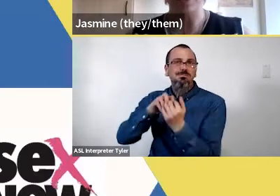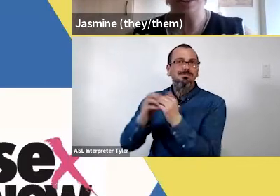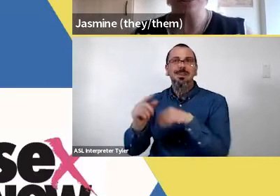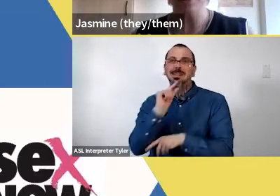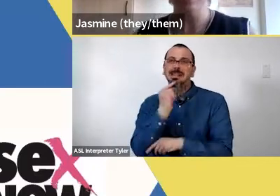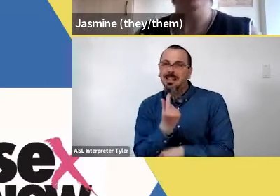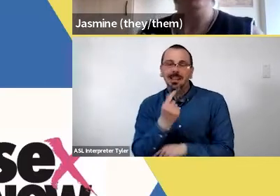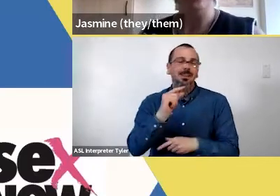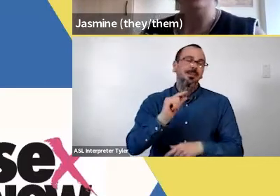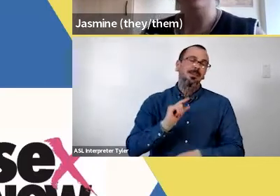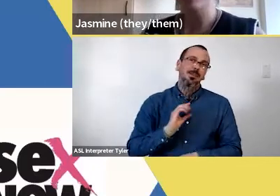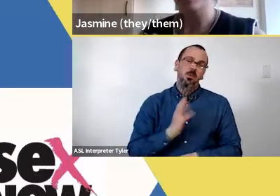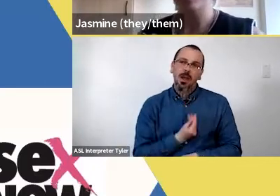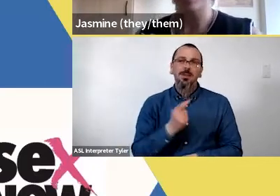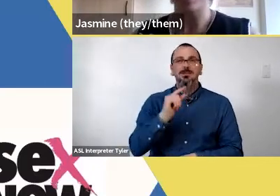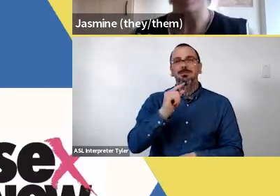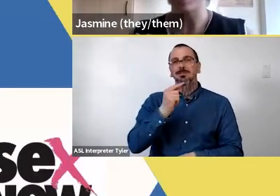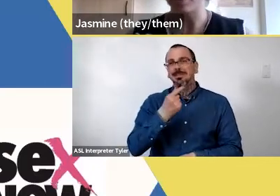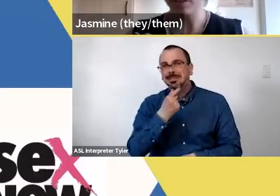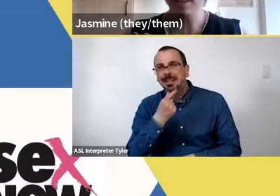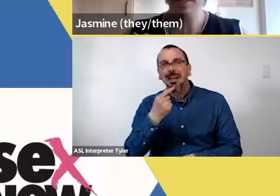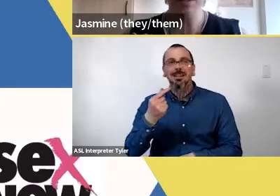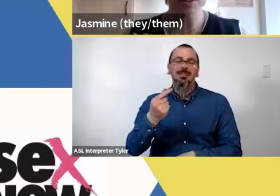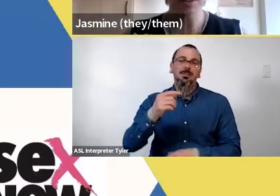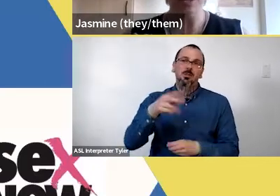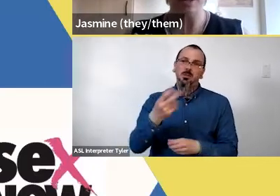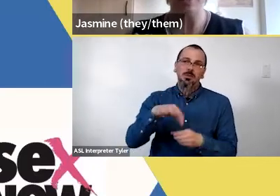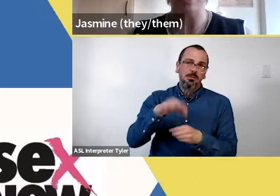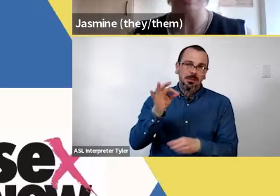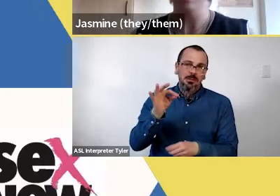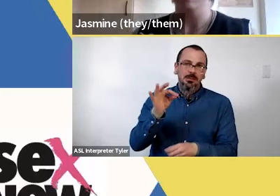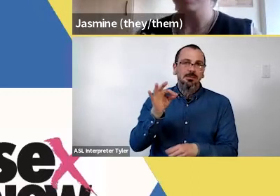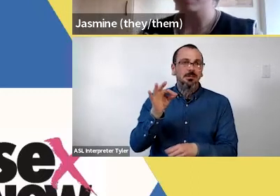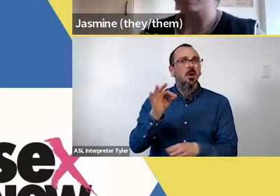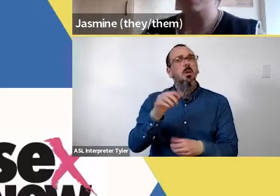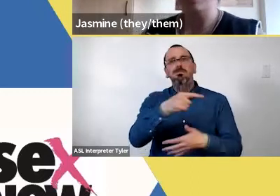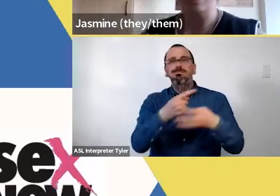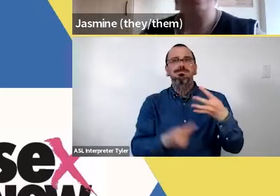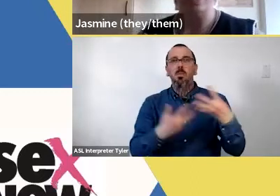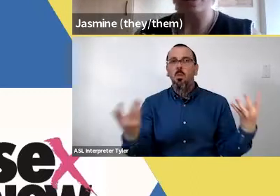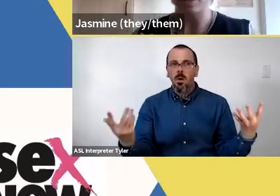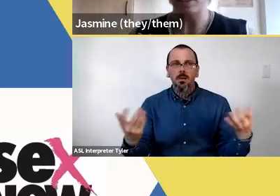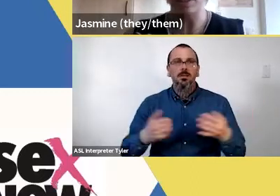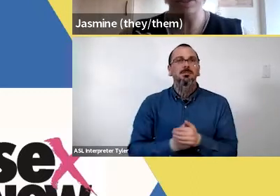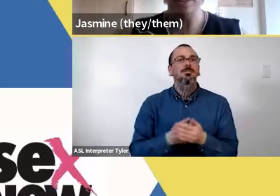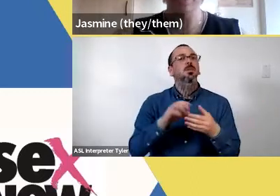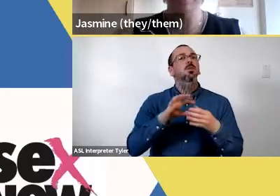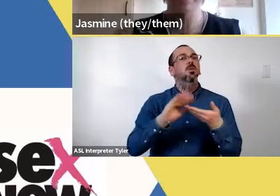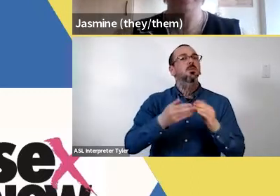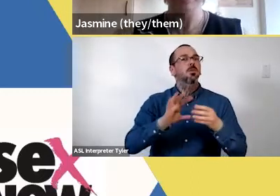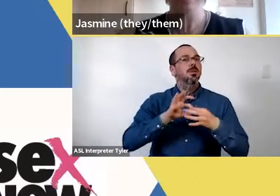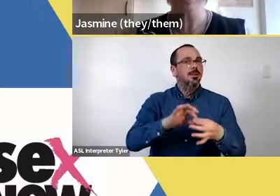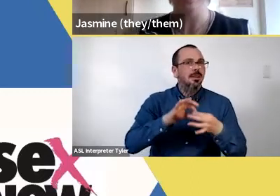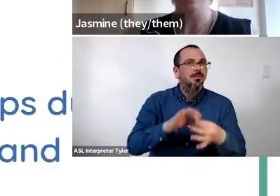two-spirit individuals. And those variables are minority stress, community connectedness, substance use, and psychological distress.